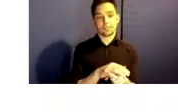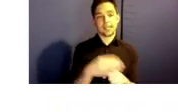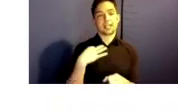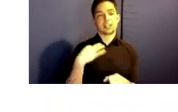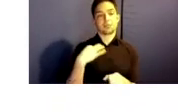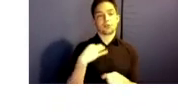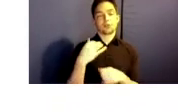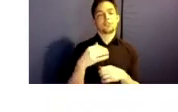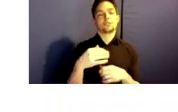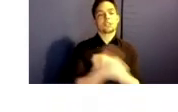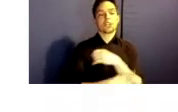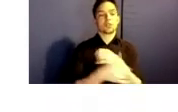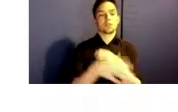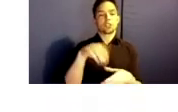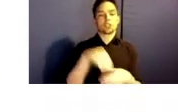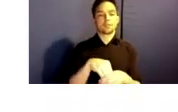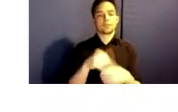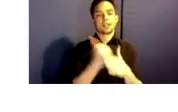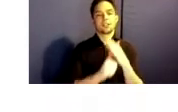countries participating under COVAX.